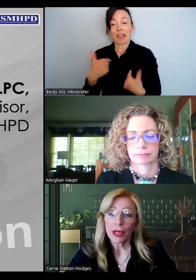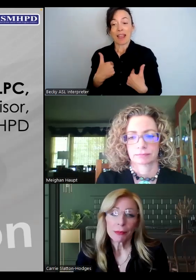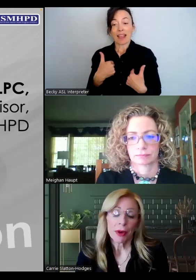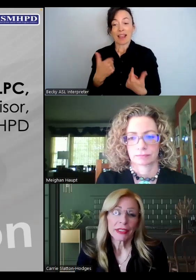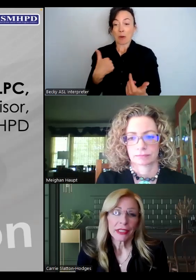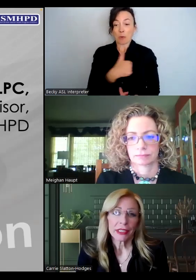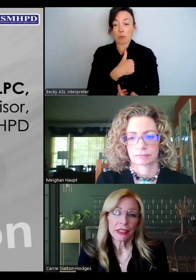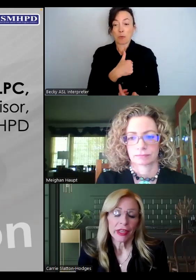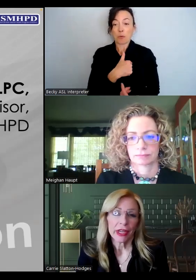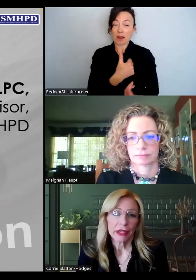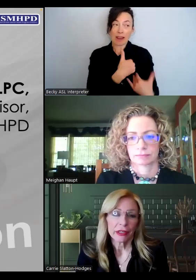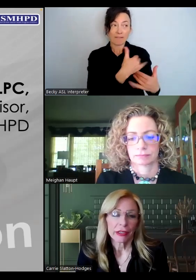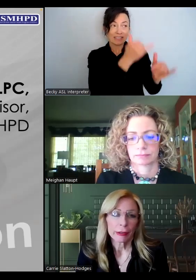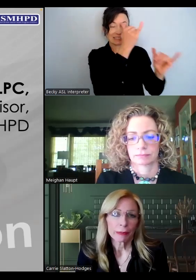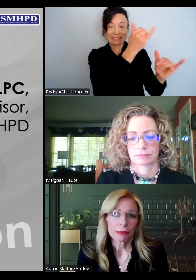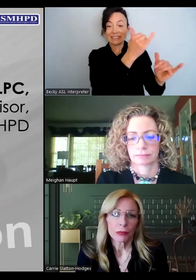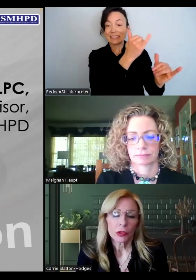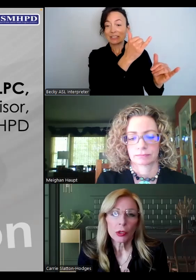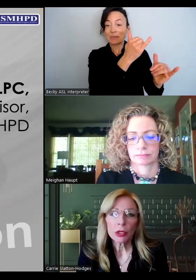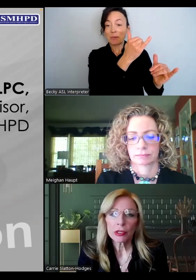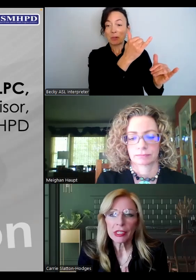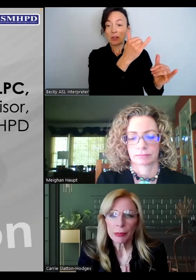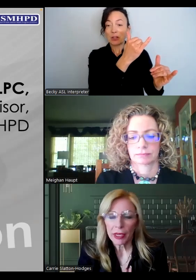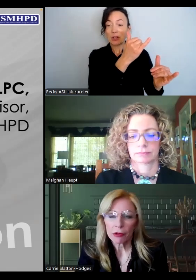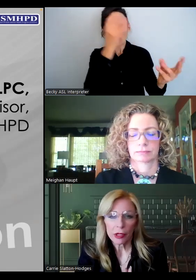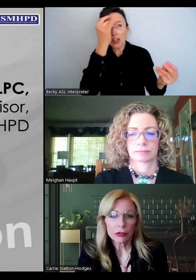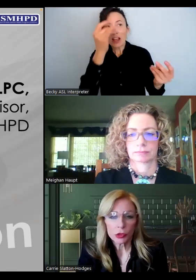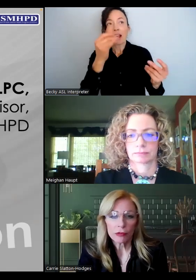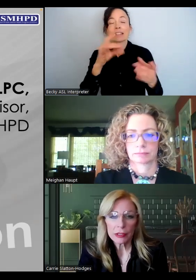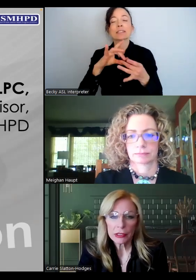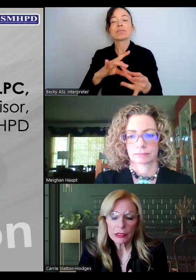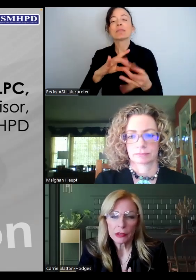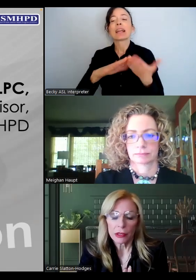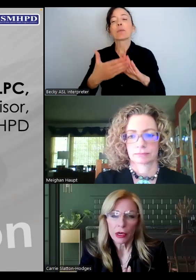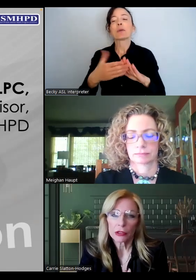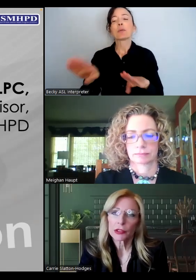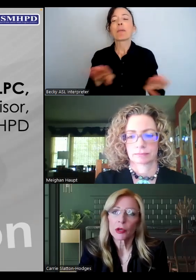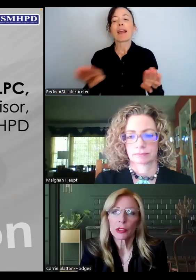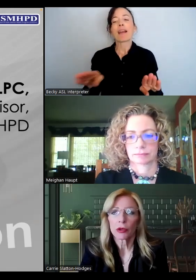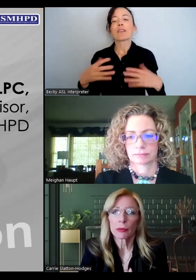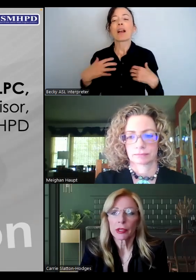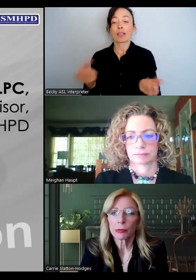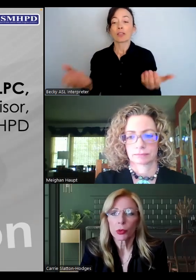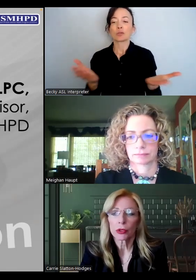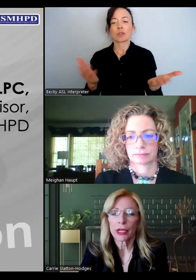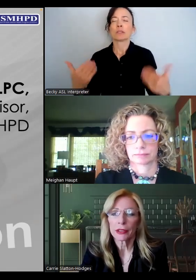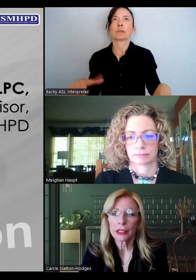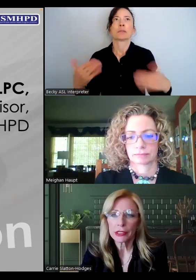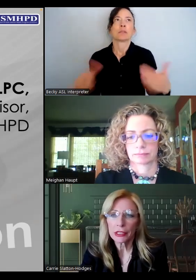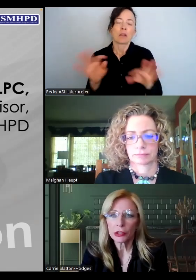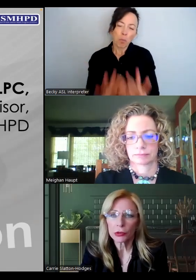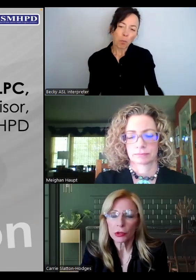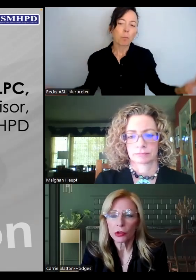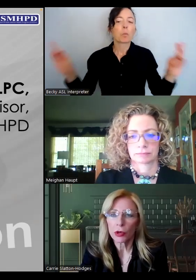we are like-minded in that community behavioral health services are so incredibly important, and